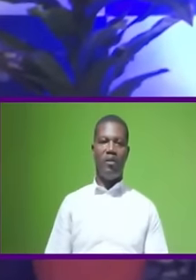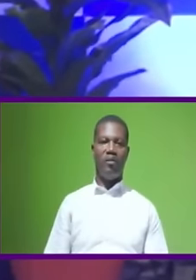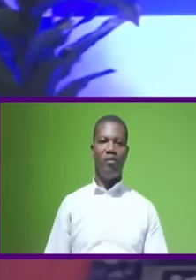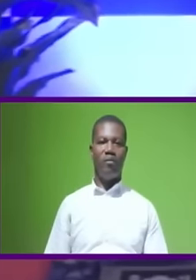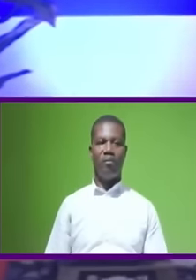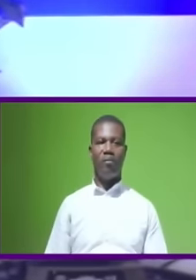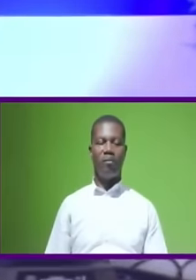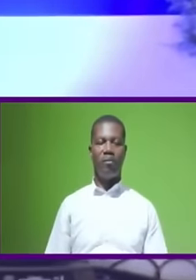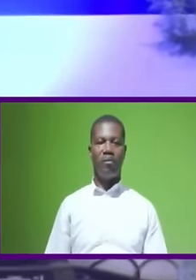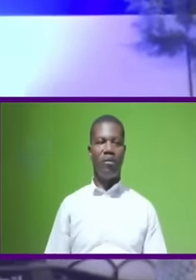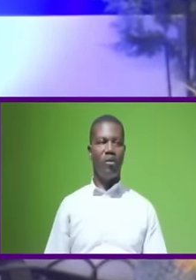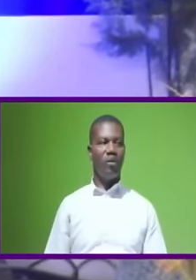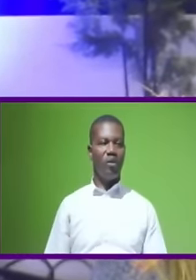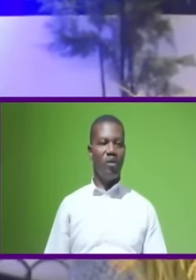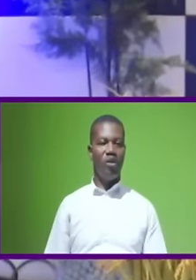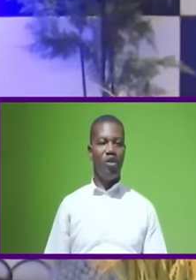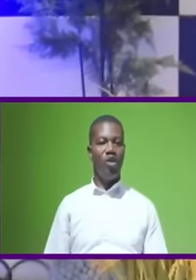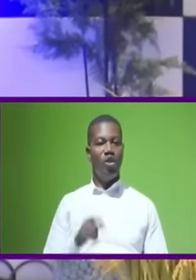Amen.